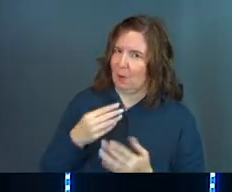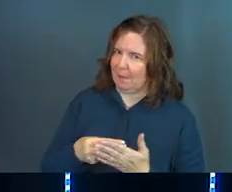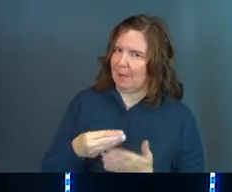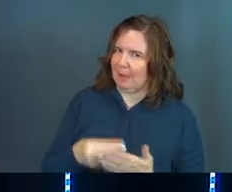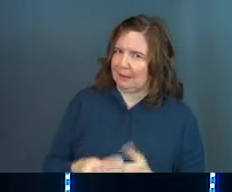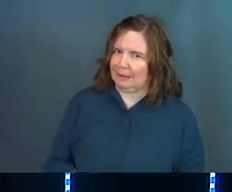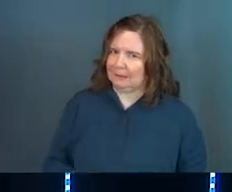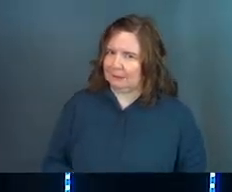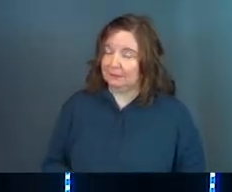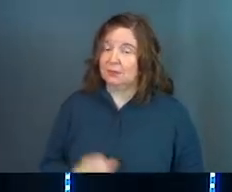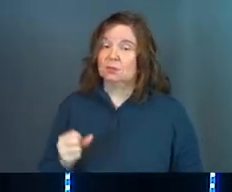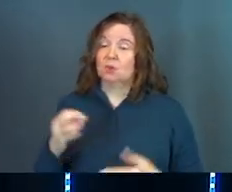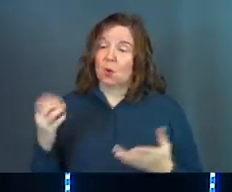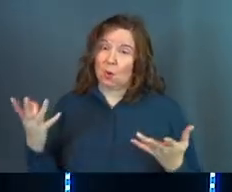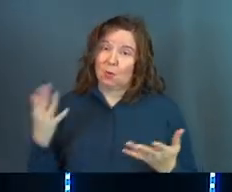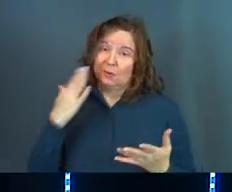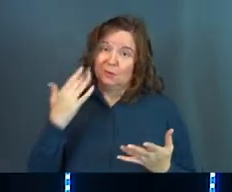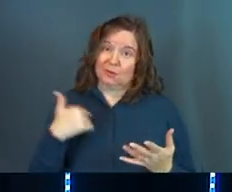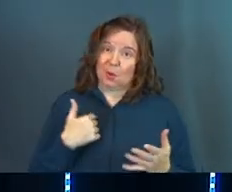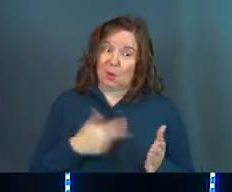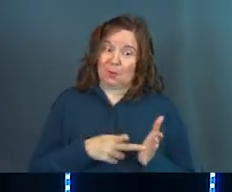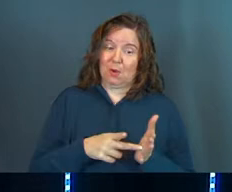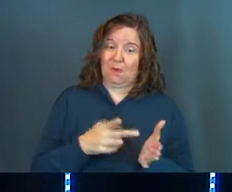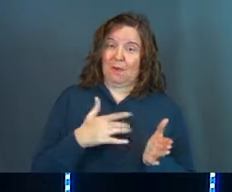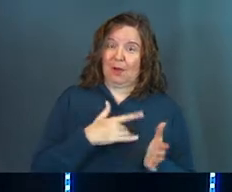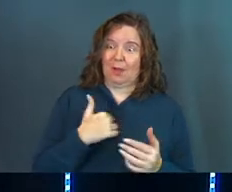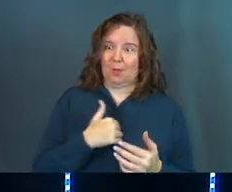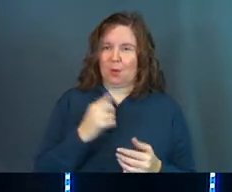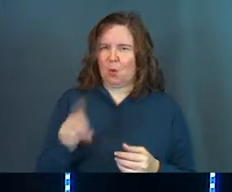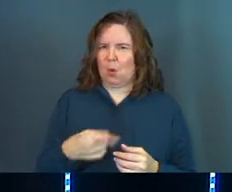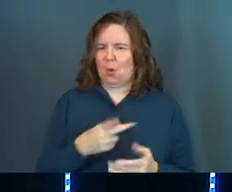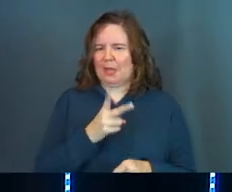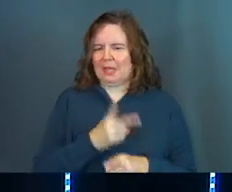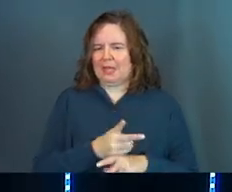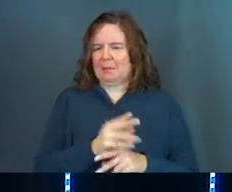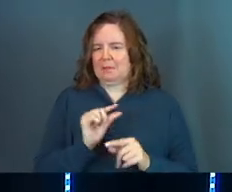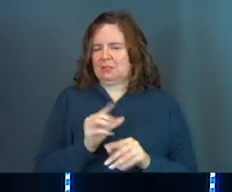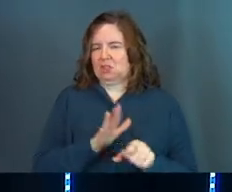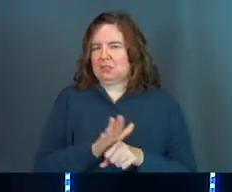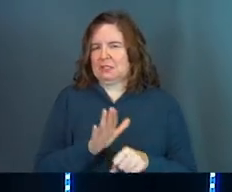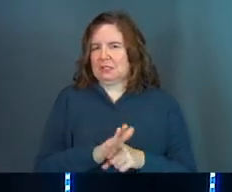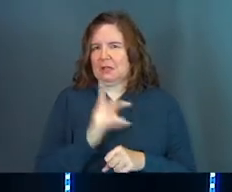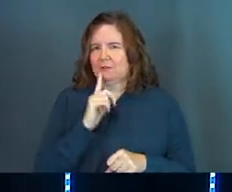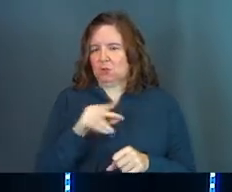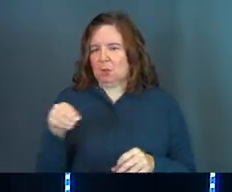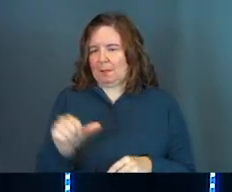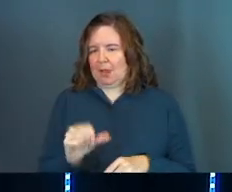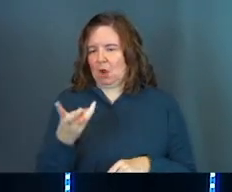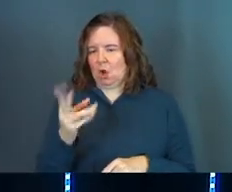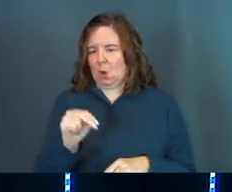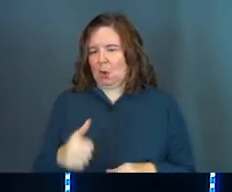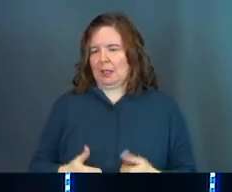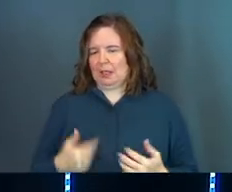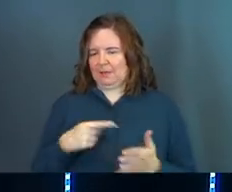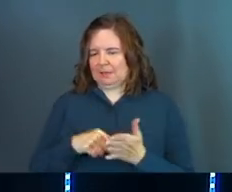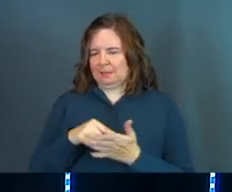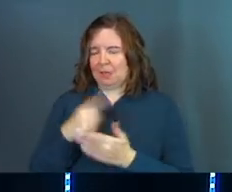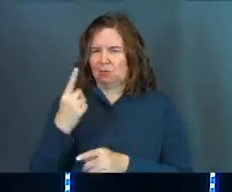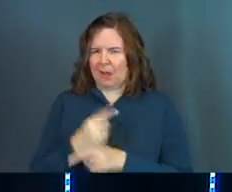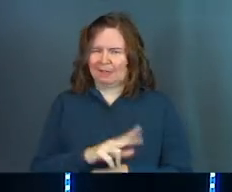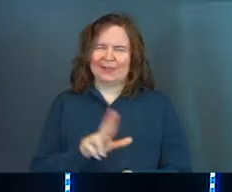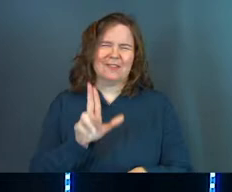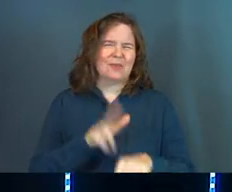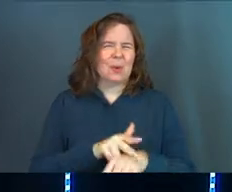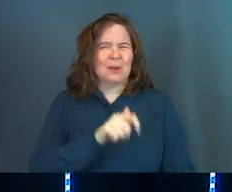money. So, you know, we're so pure of heart that we would only keep just enough in order to pay our own living expenses, right? Of